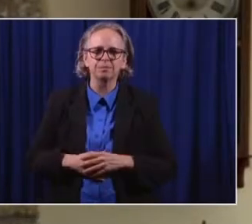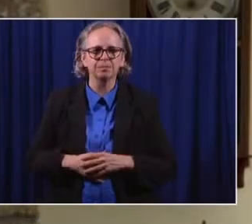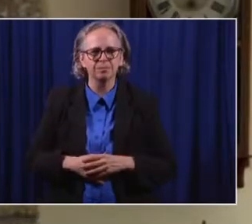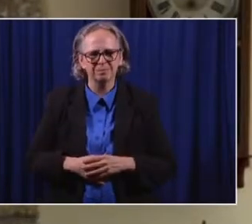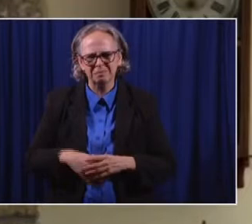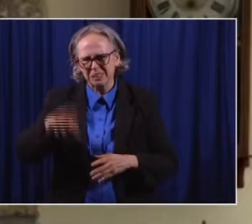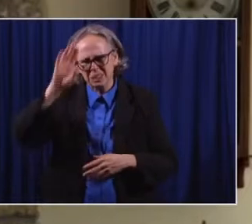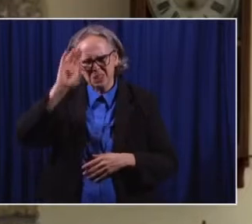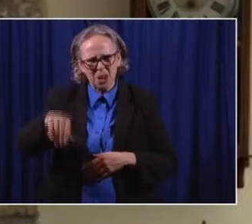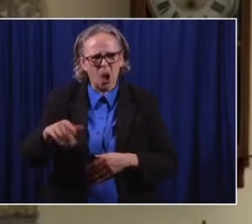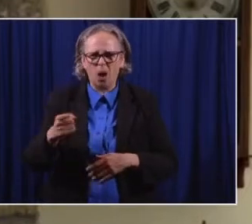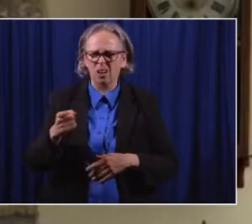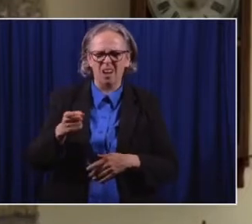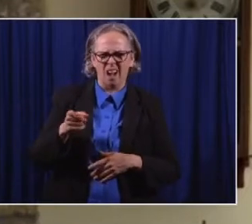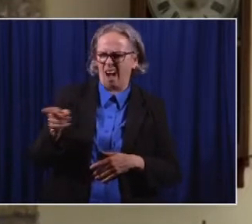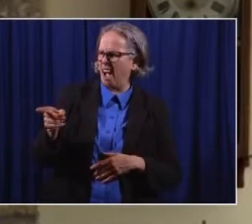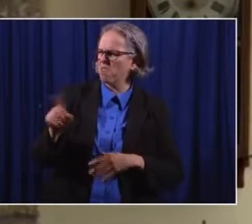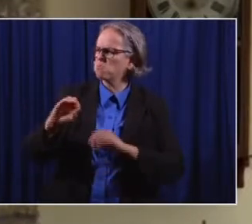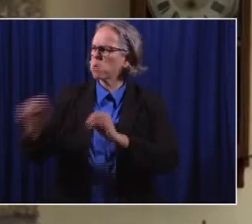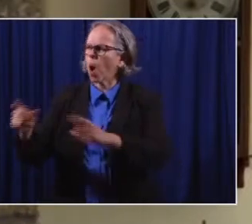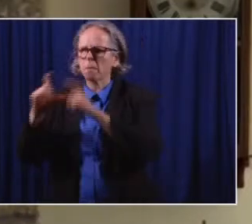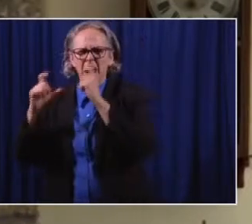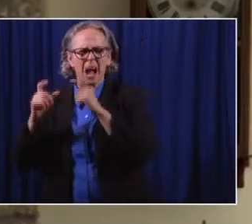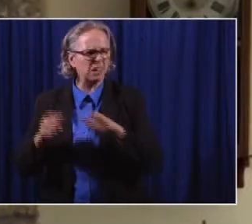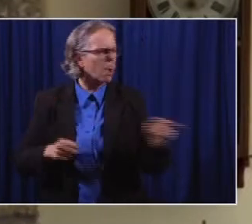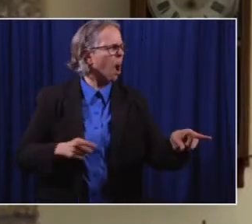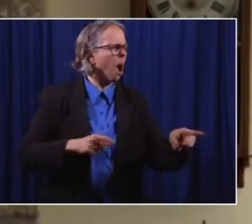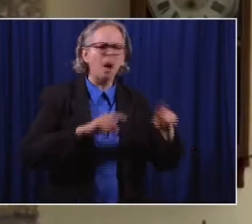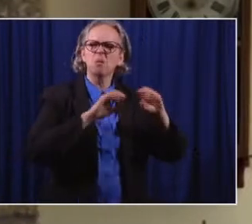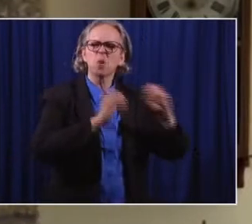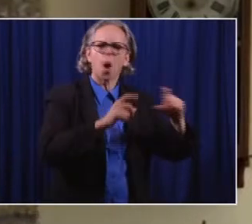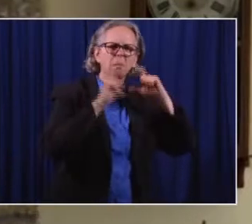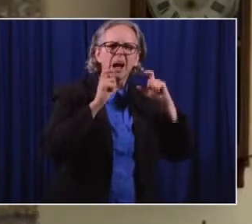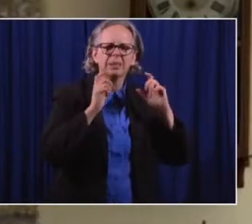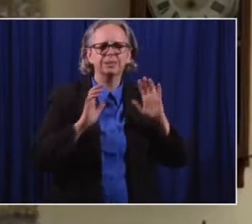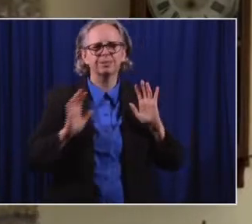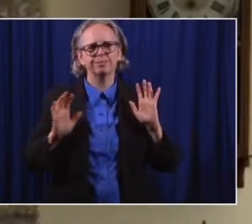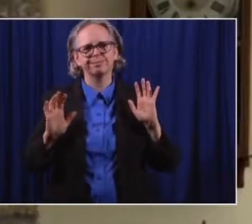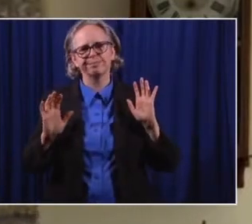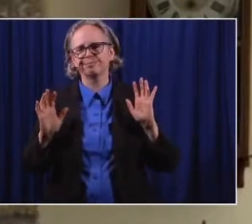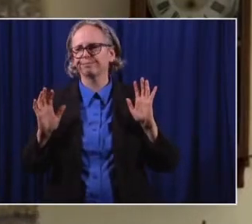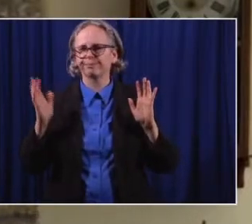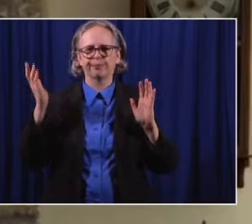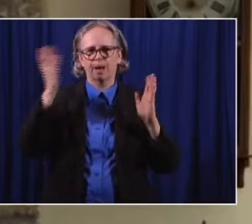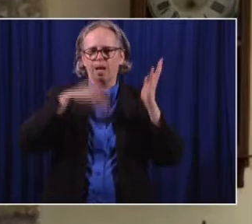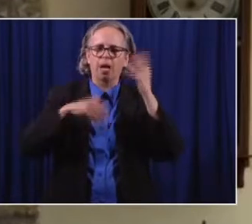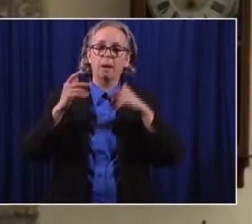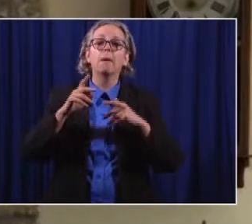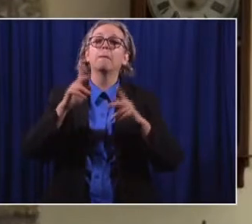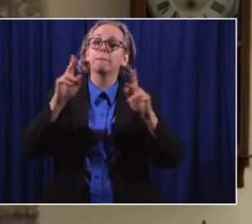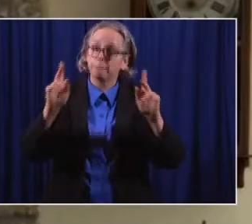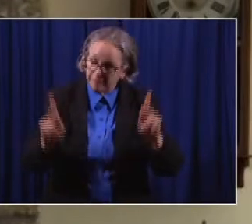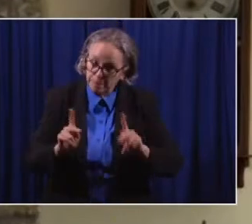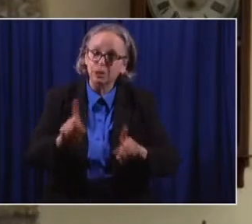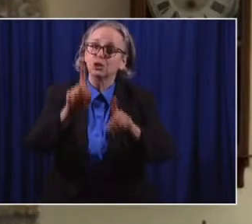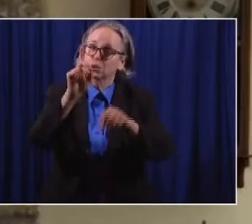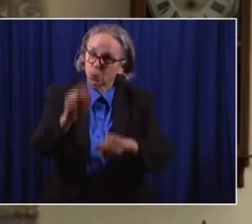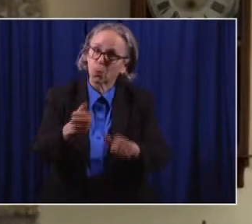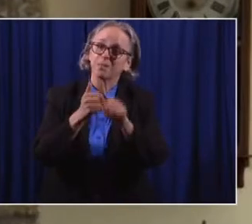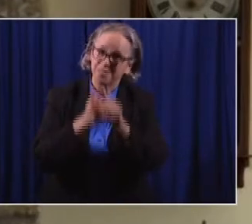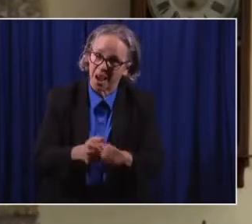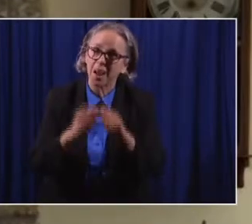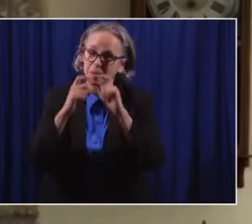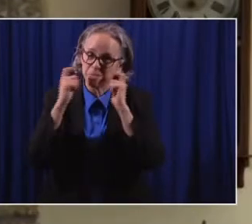of people not doing it, we should also look at all the other examples that people are doing it. Where Fran and I